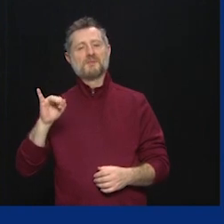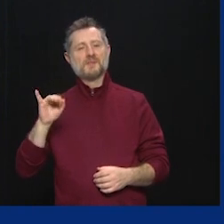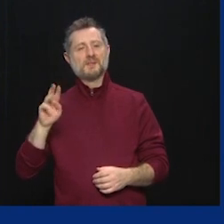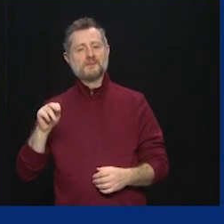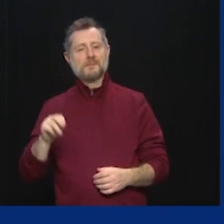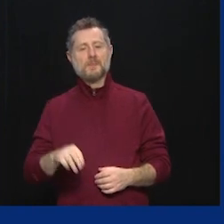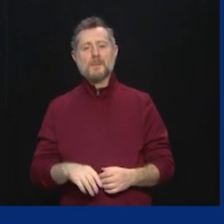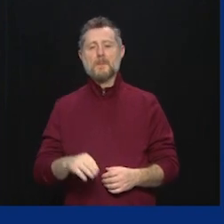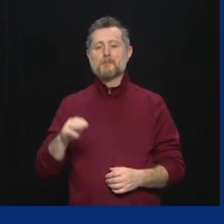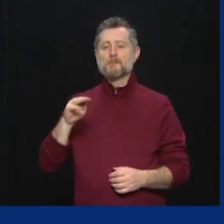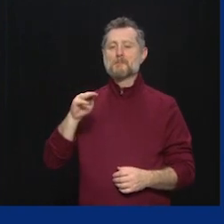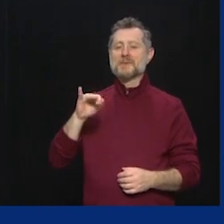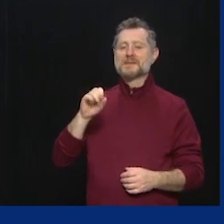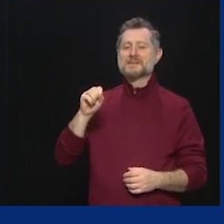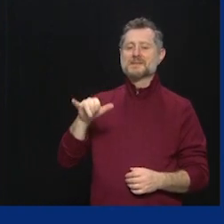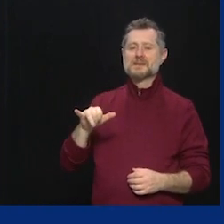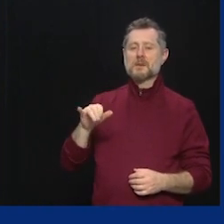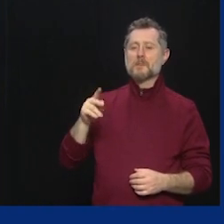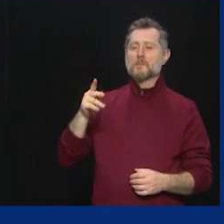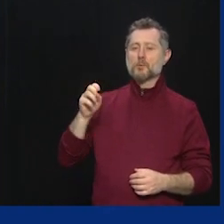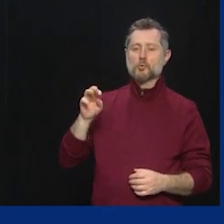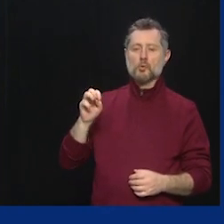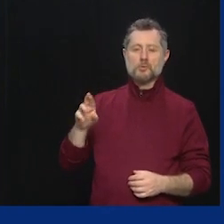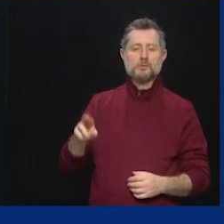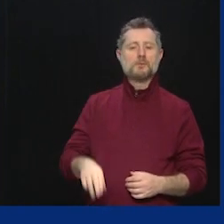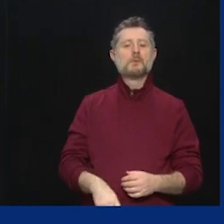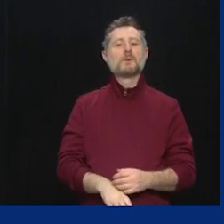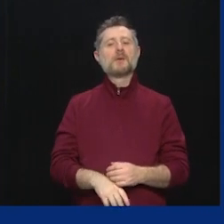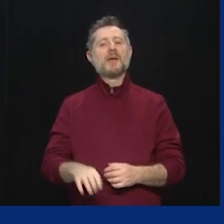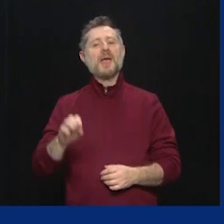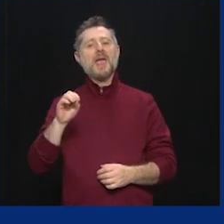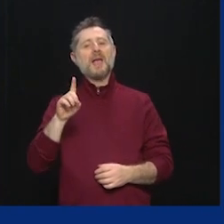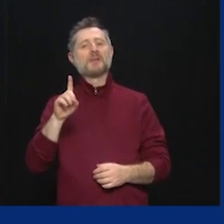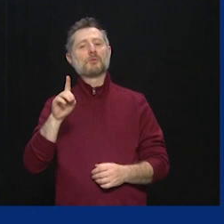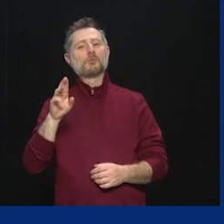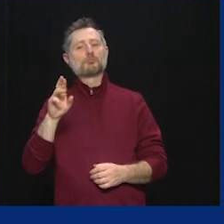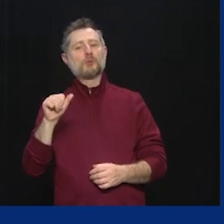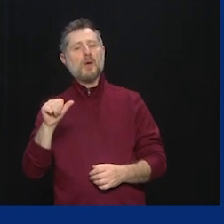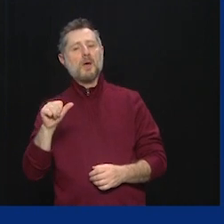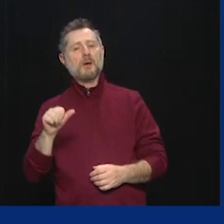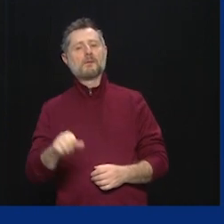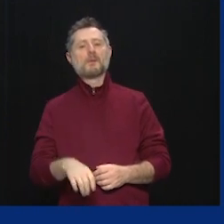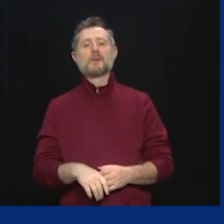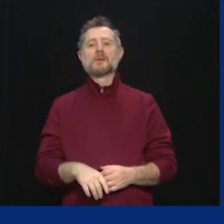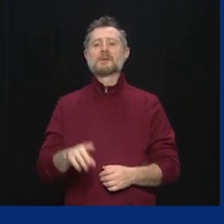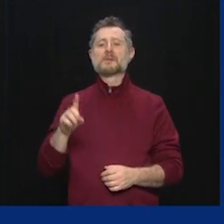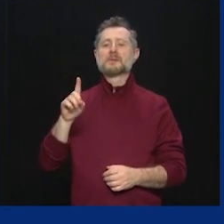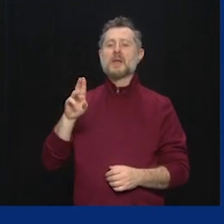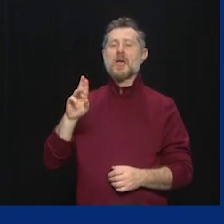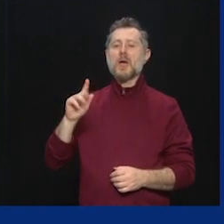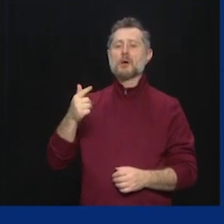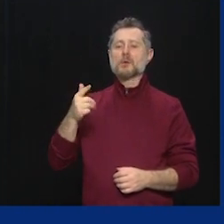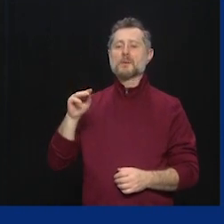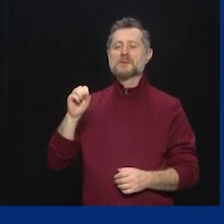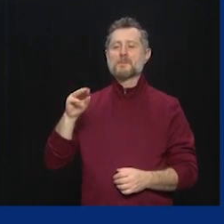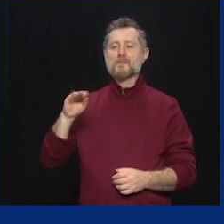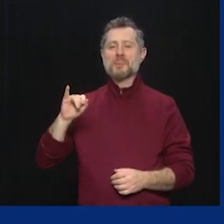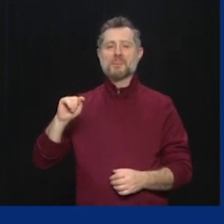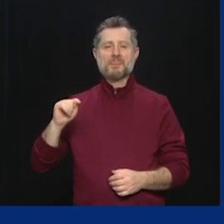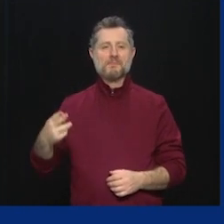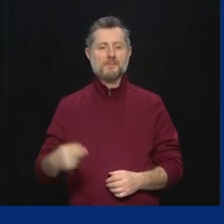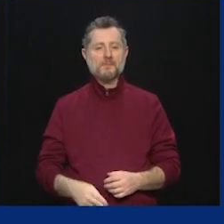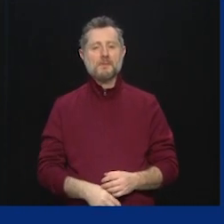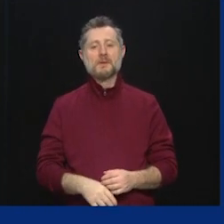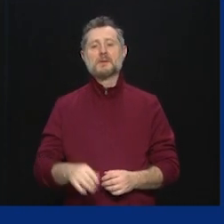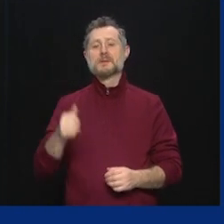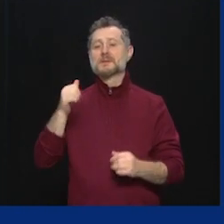Michael Montesano, Ed Ra, Doug Smith, Assemblyman Steve Stern,